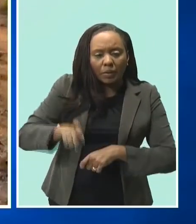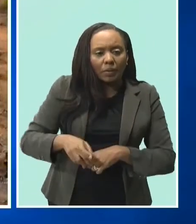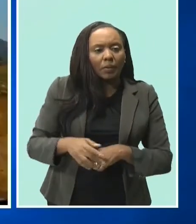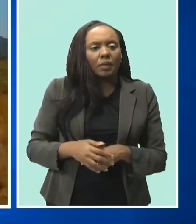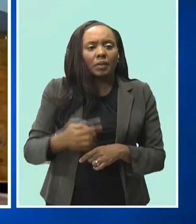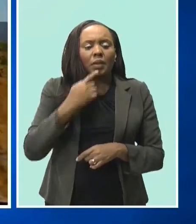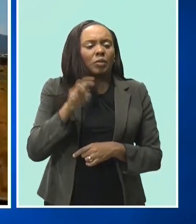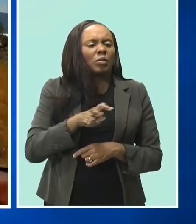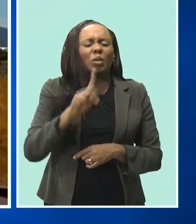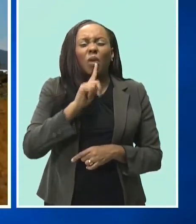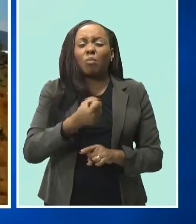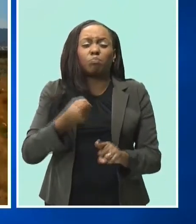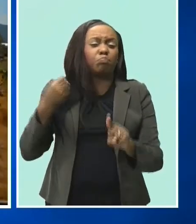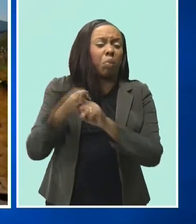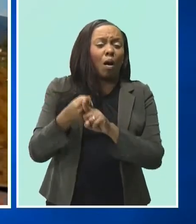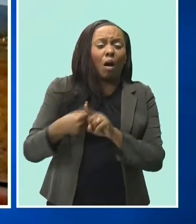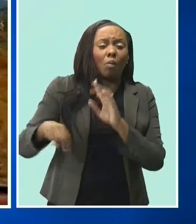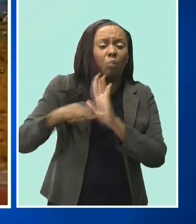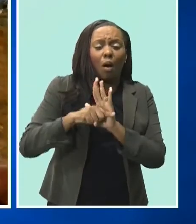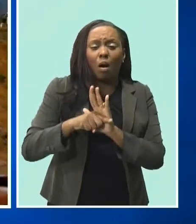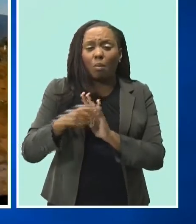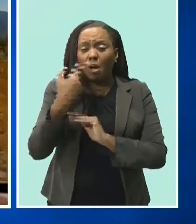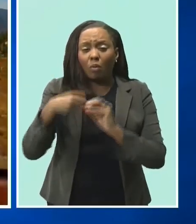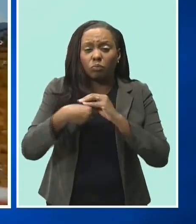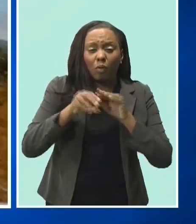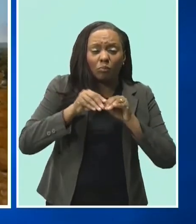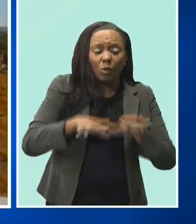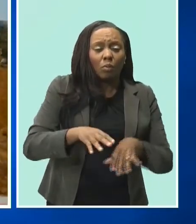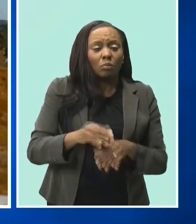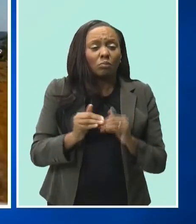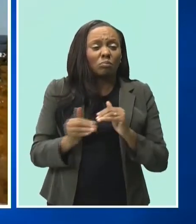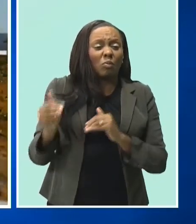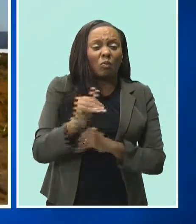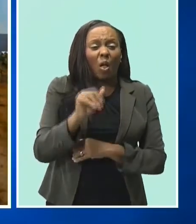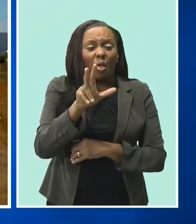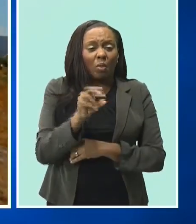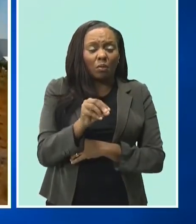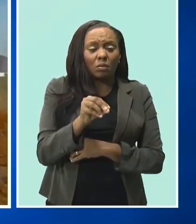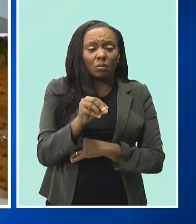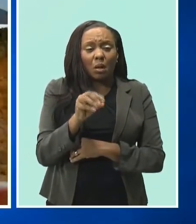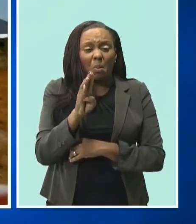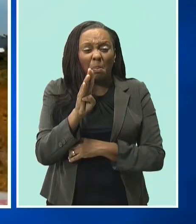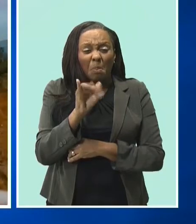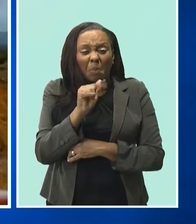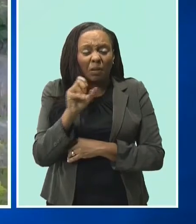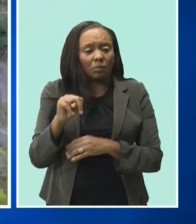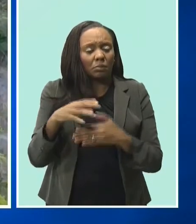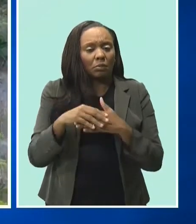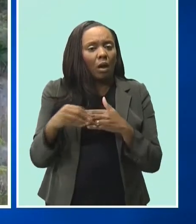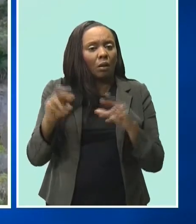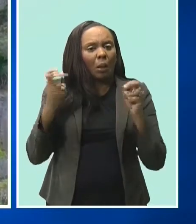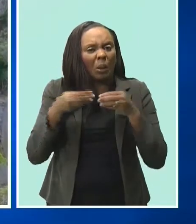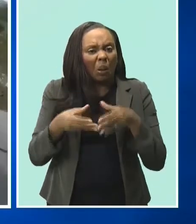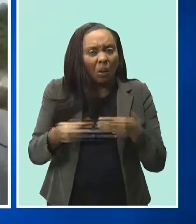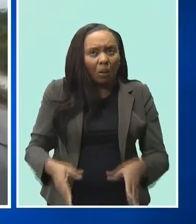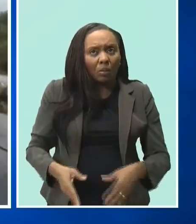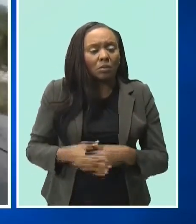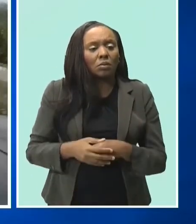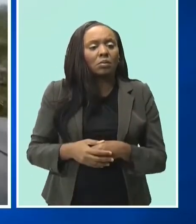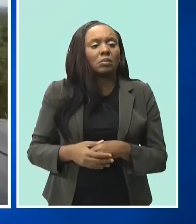of stories, a lot of good, positive things that would have been accomplished by people of bygone eras